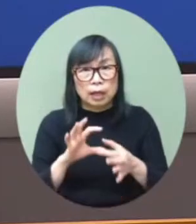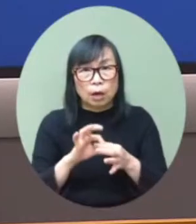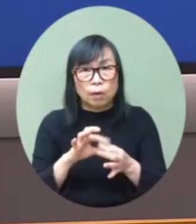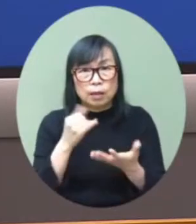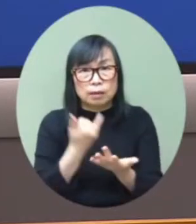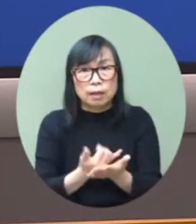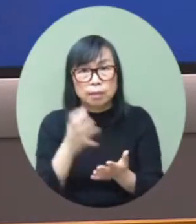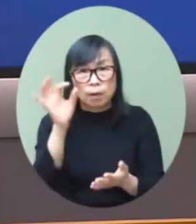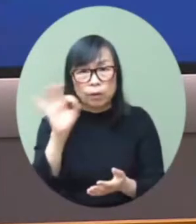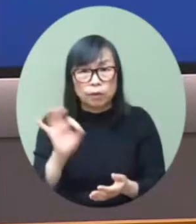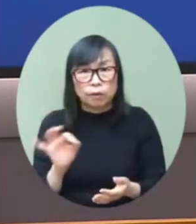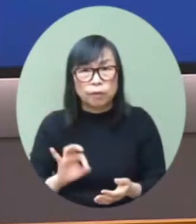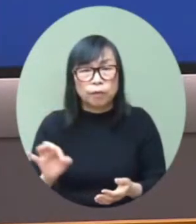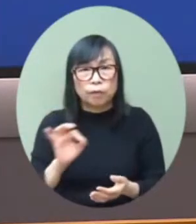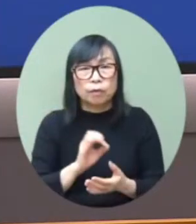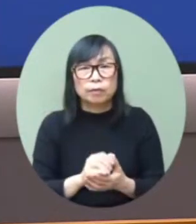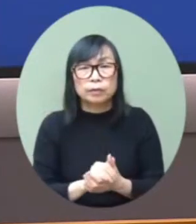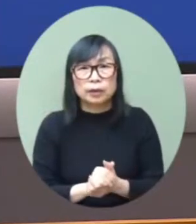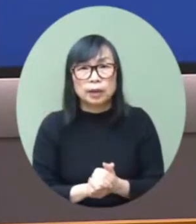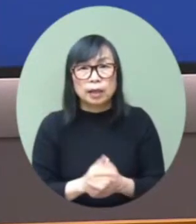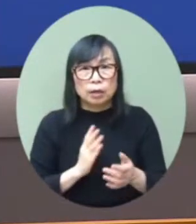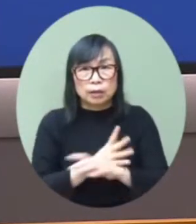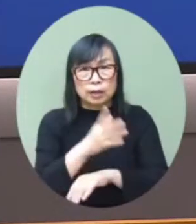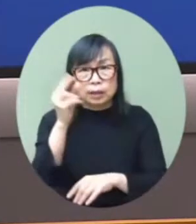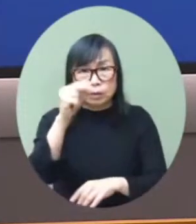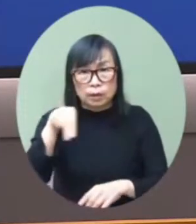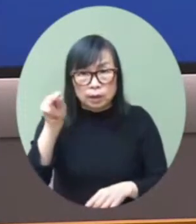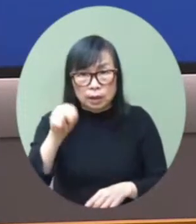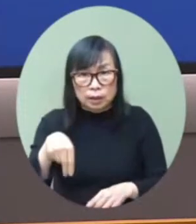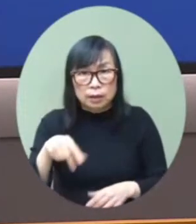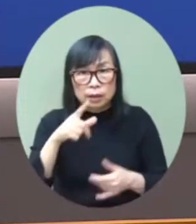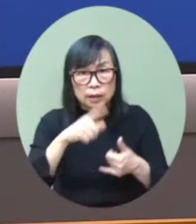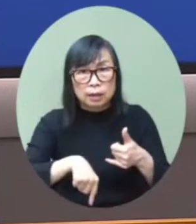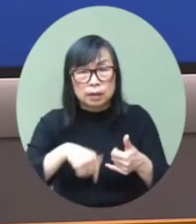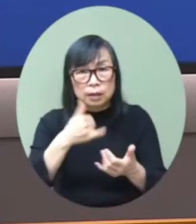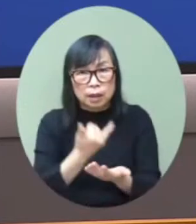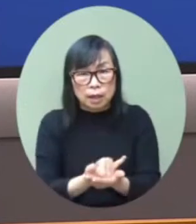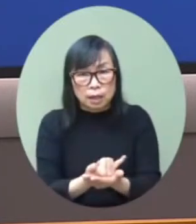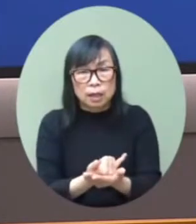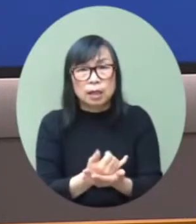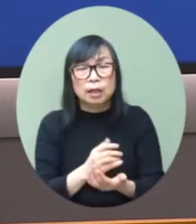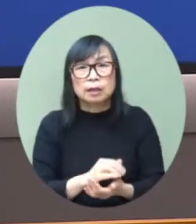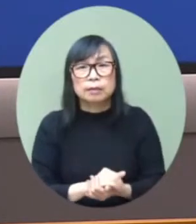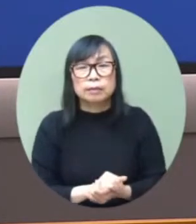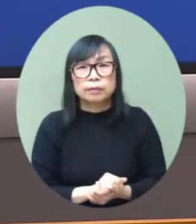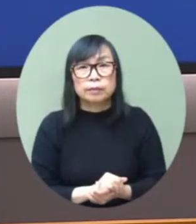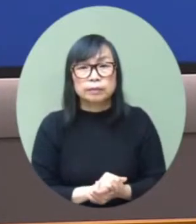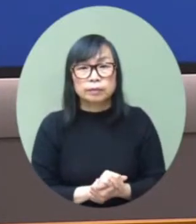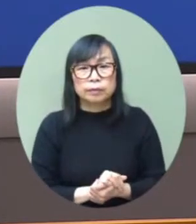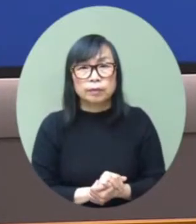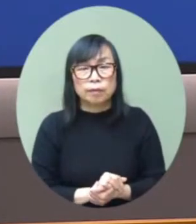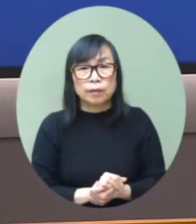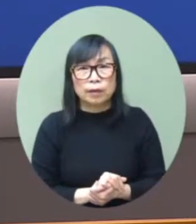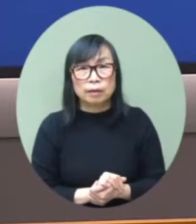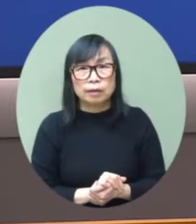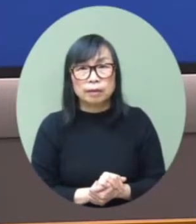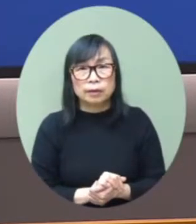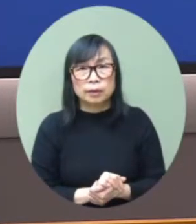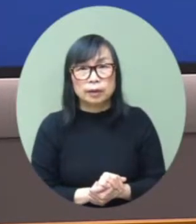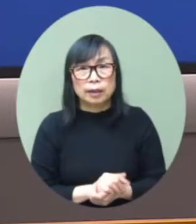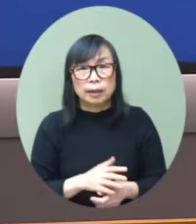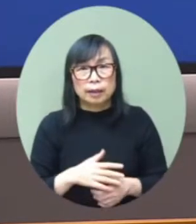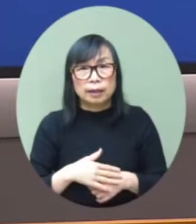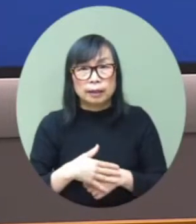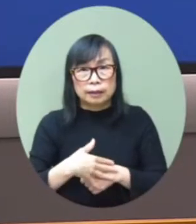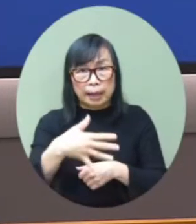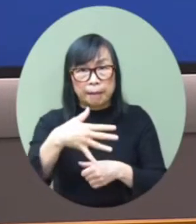very saddened by over 7,000 deaths in the 5th wave of the epidemic. At the